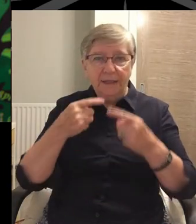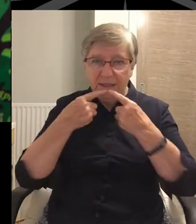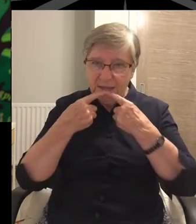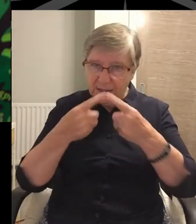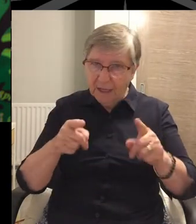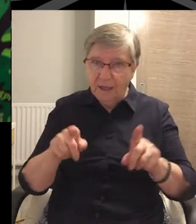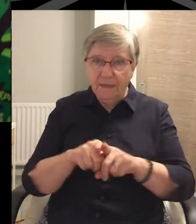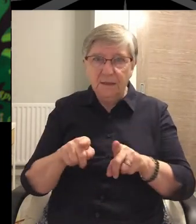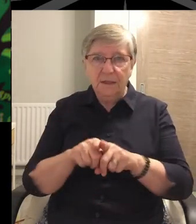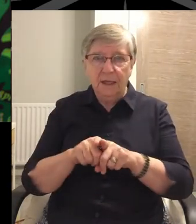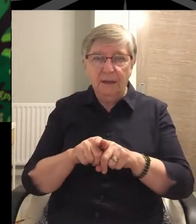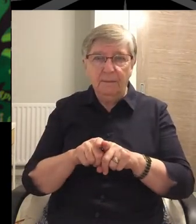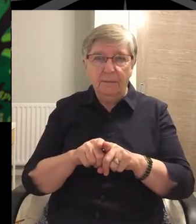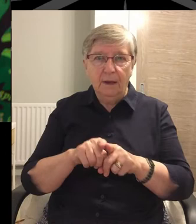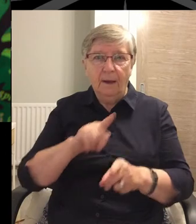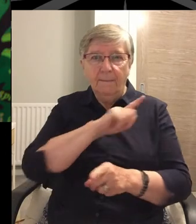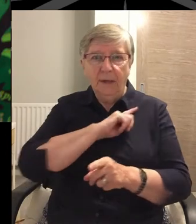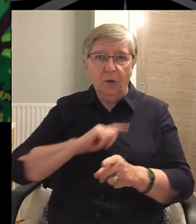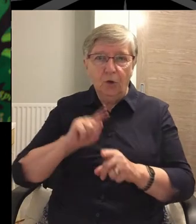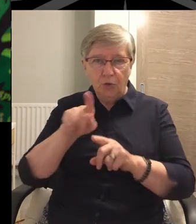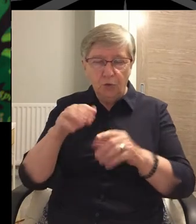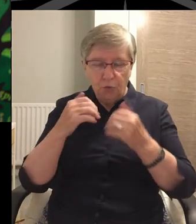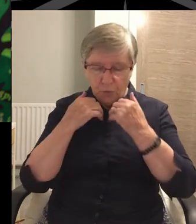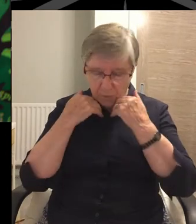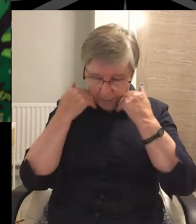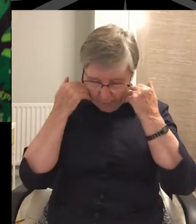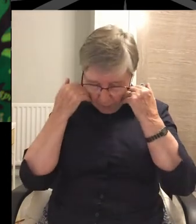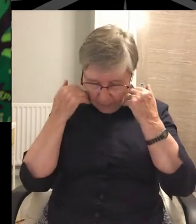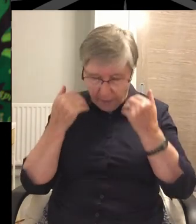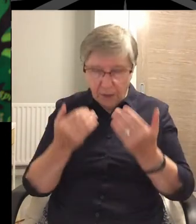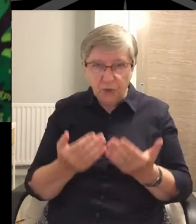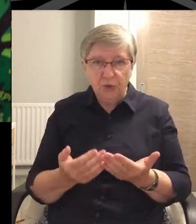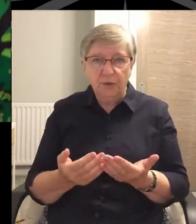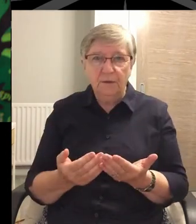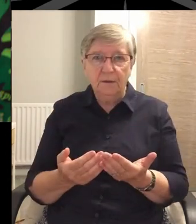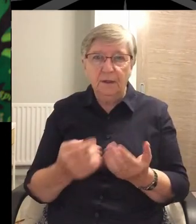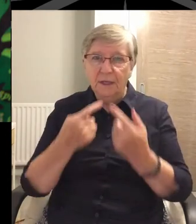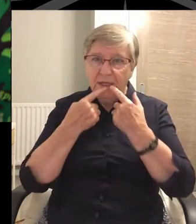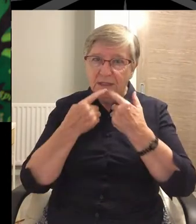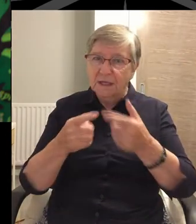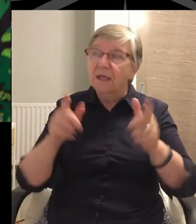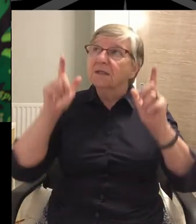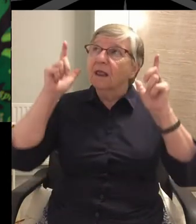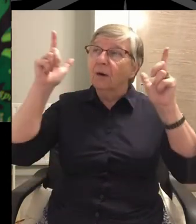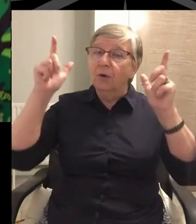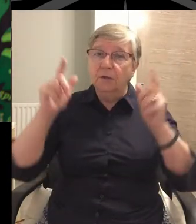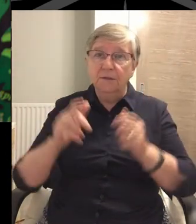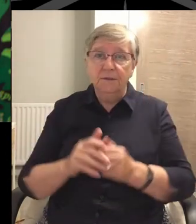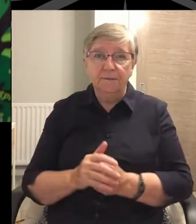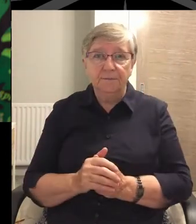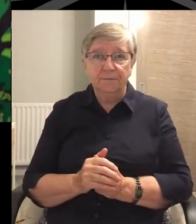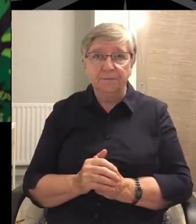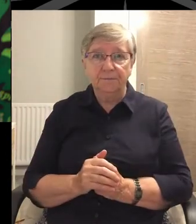And never again open your mouth because of your humiliation, declares the Sovereign Lord.